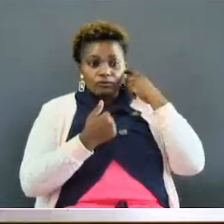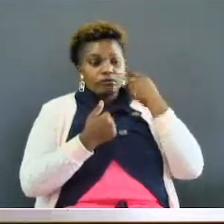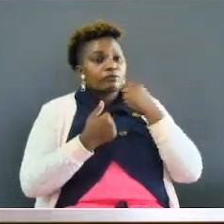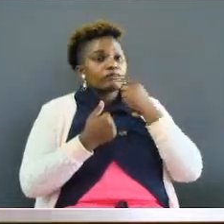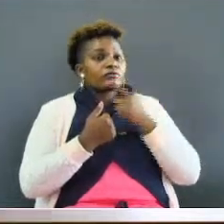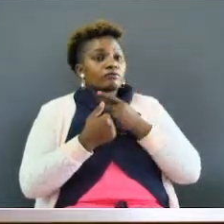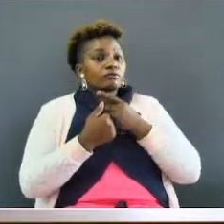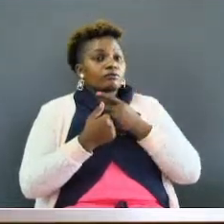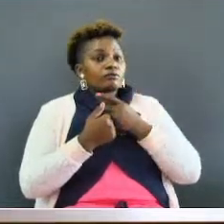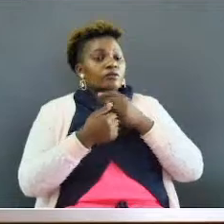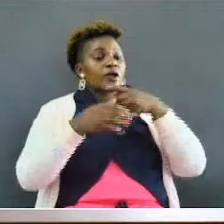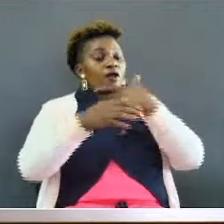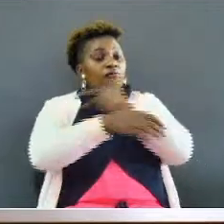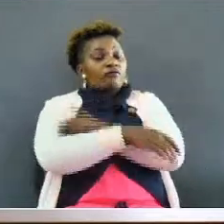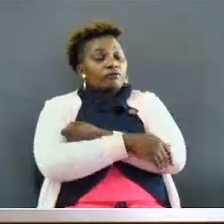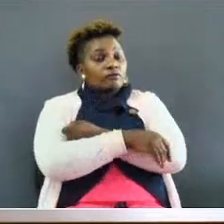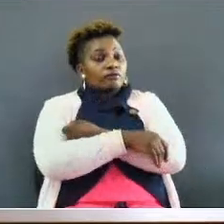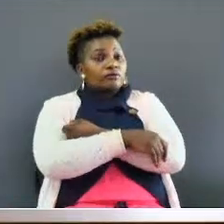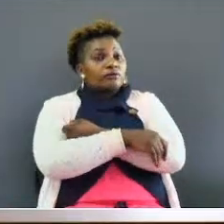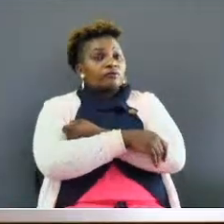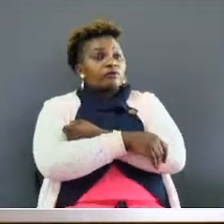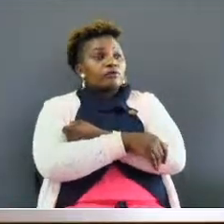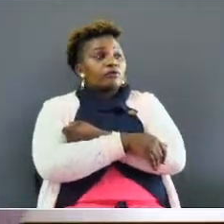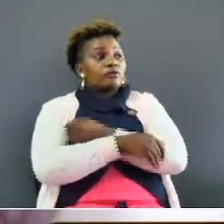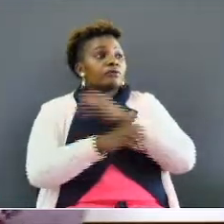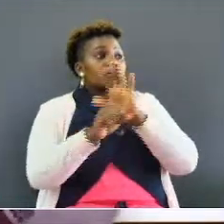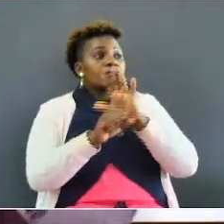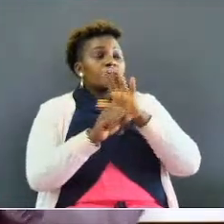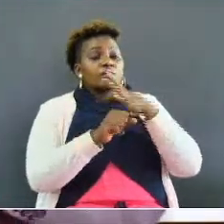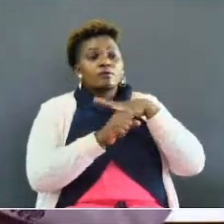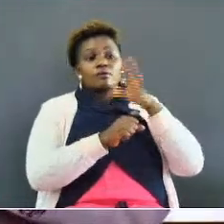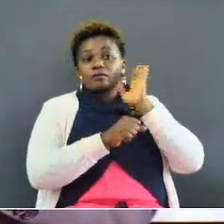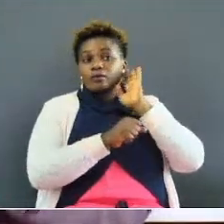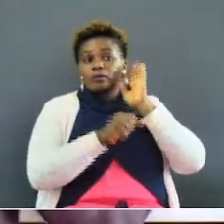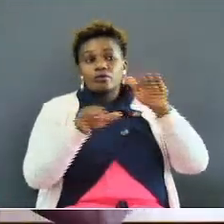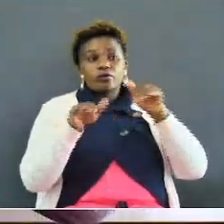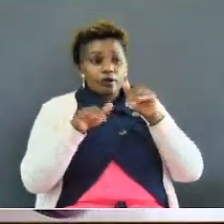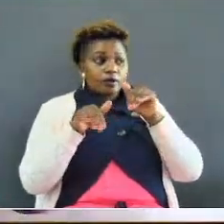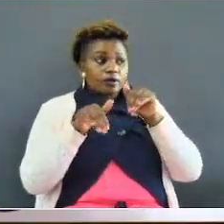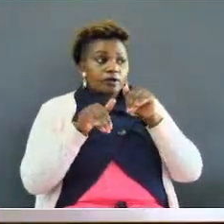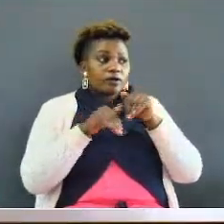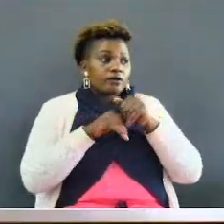say about the vaccines. There are a lot of people I've heard, they are waiting for